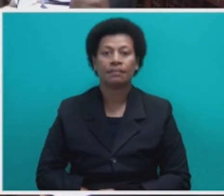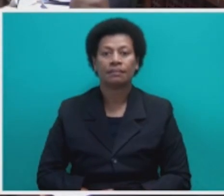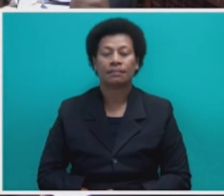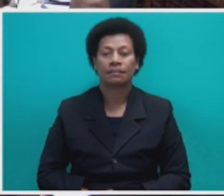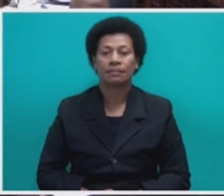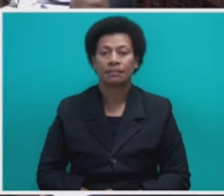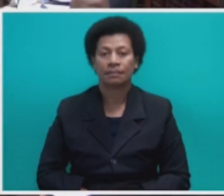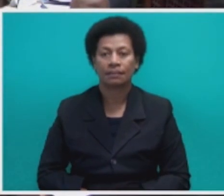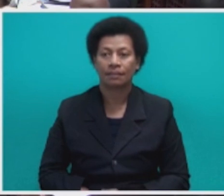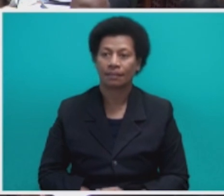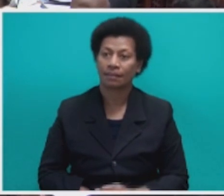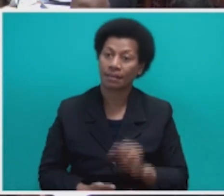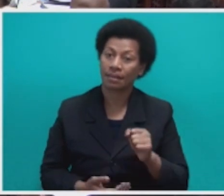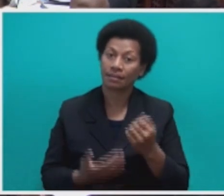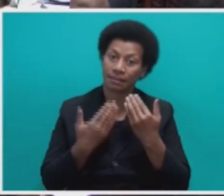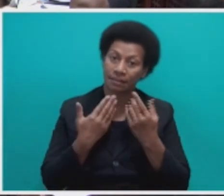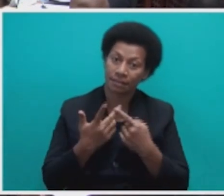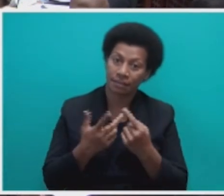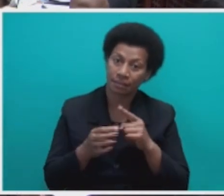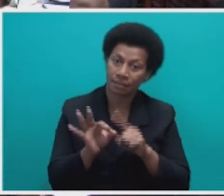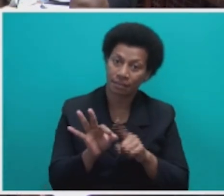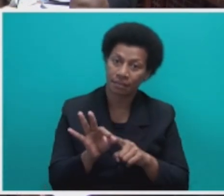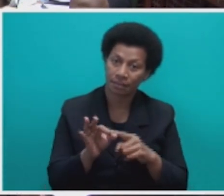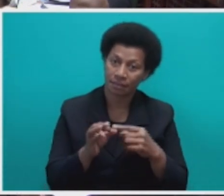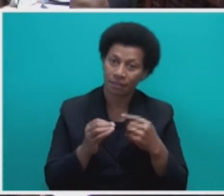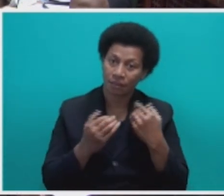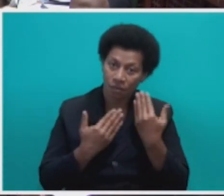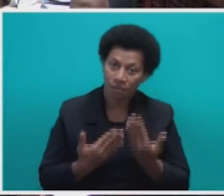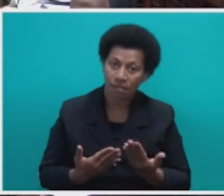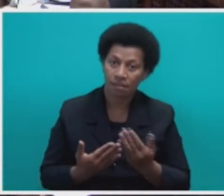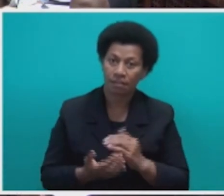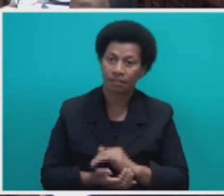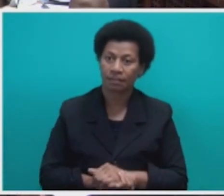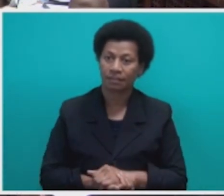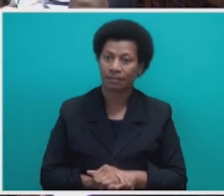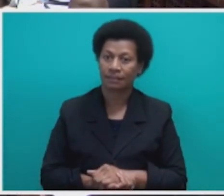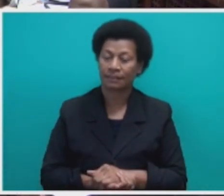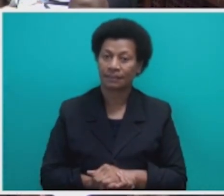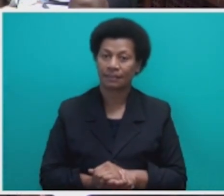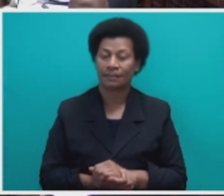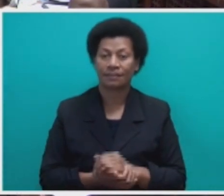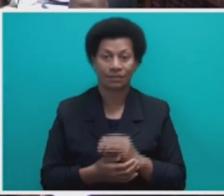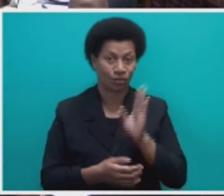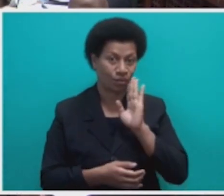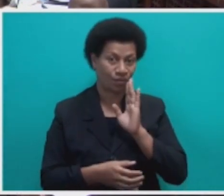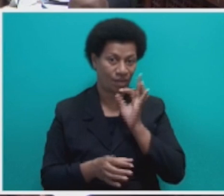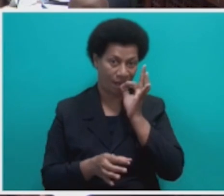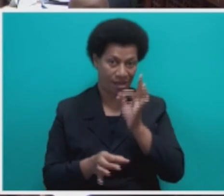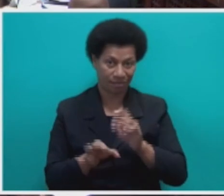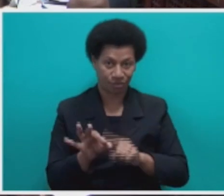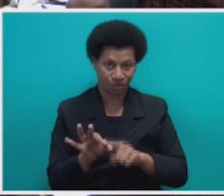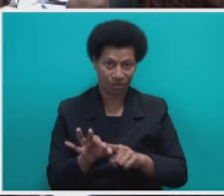Yes, Honorable Sachida, supplementary question? Honourable Speaker. However, Honourable Speaker, before I ask the supplementary question, I'd